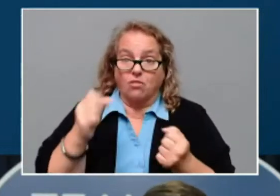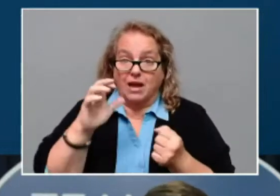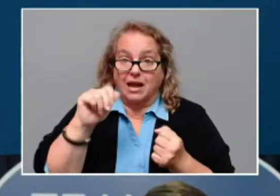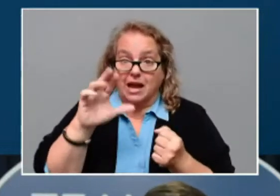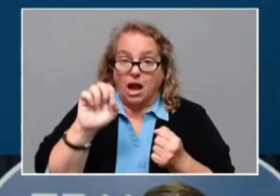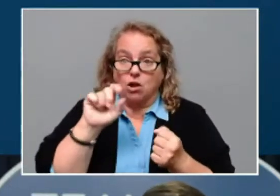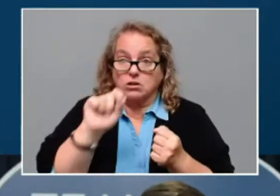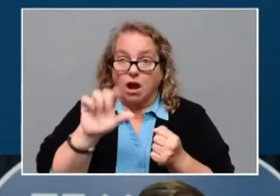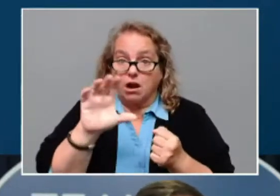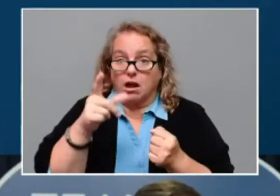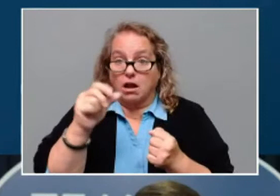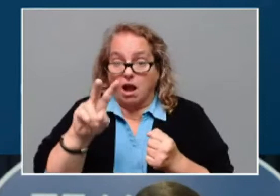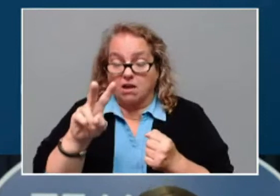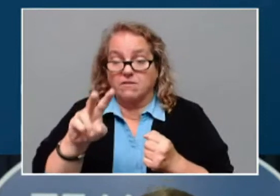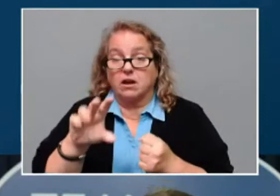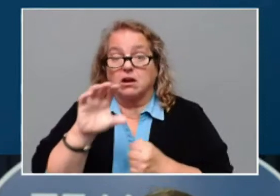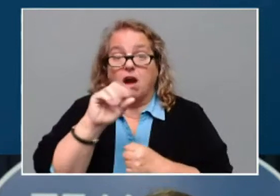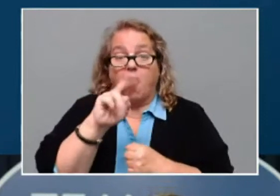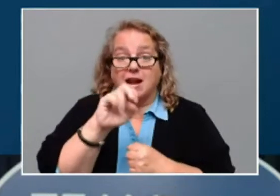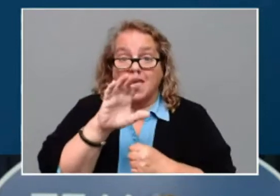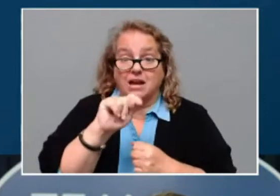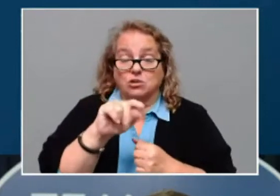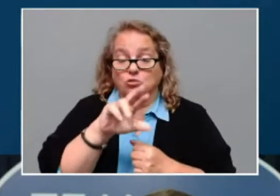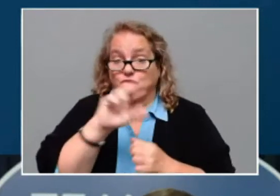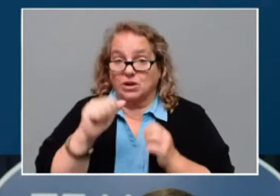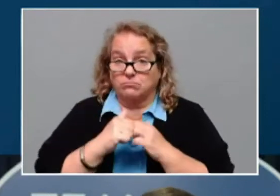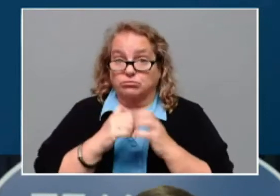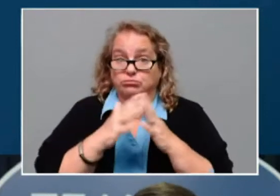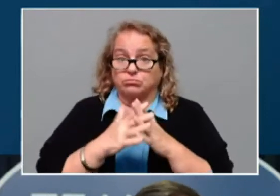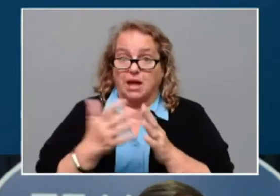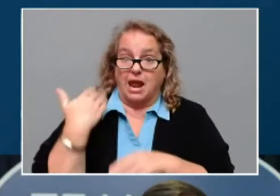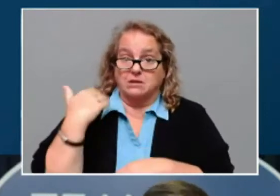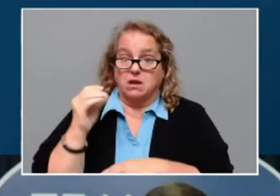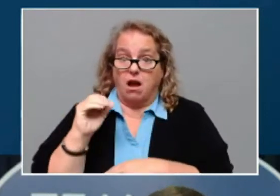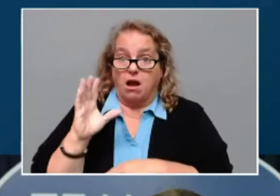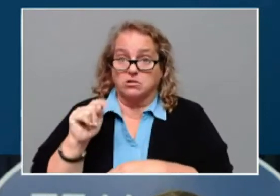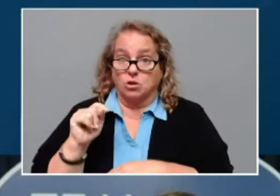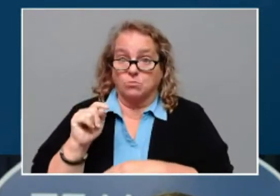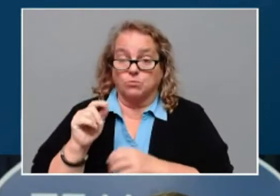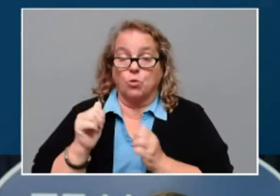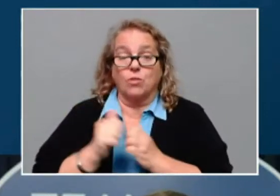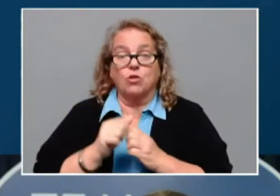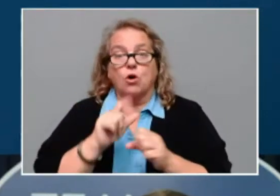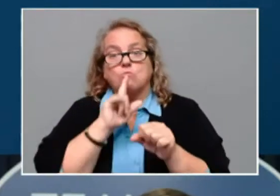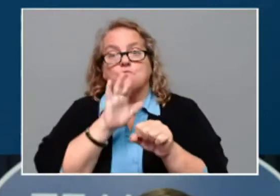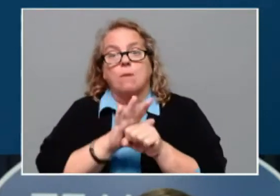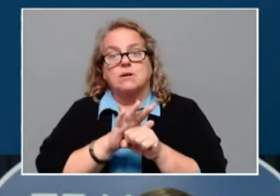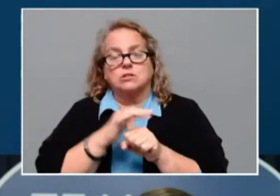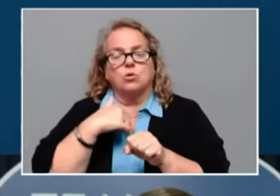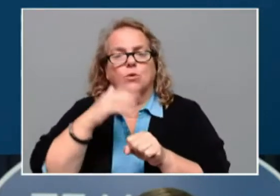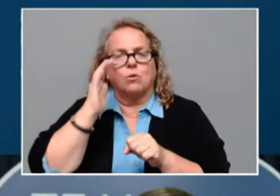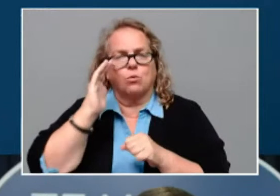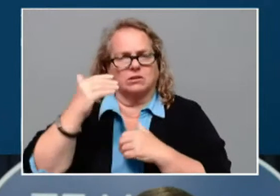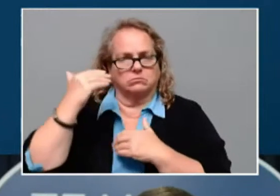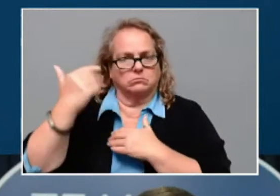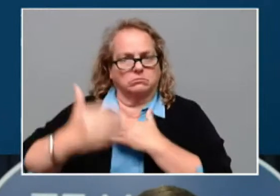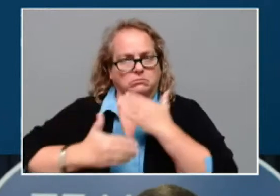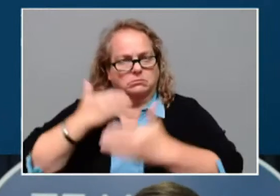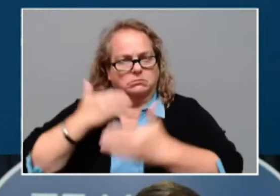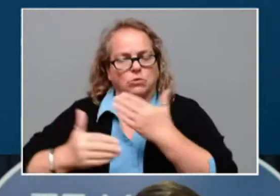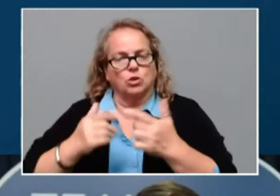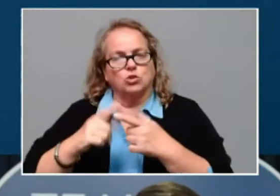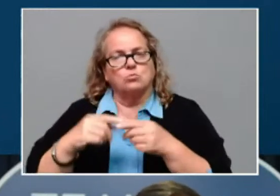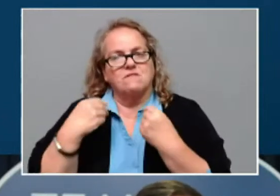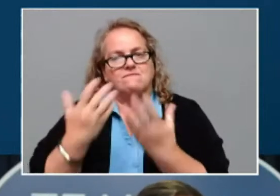last October with a promise that we would take a major step forward to provide quality health care to Kentuckians